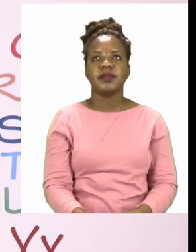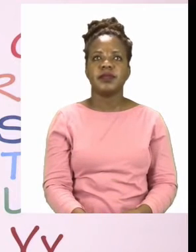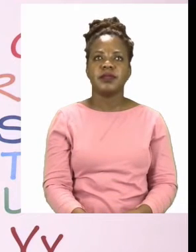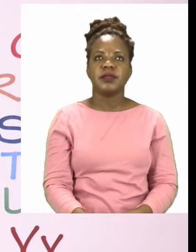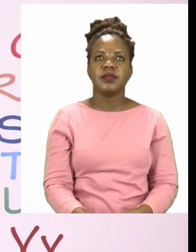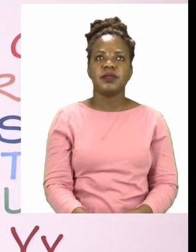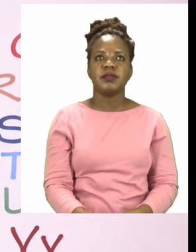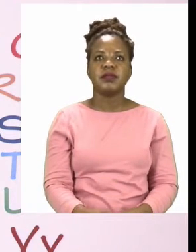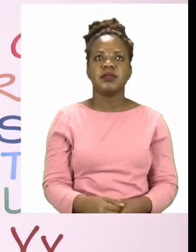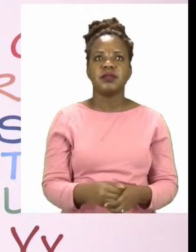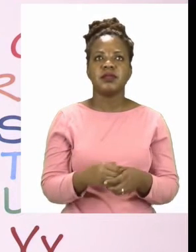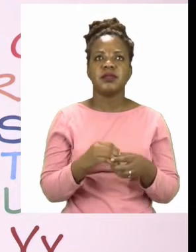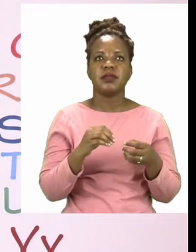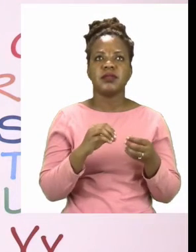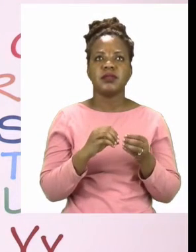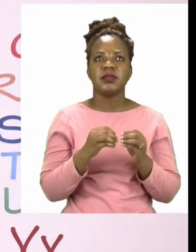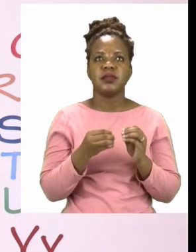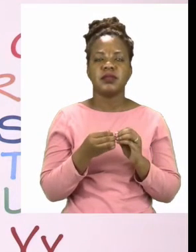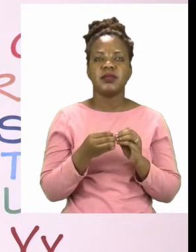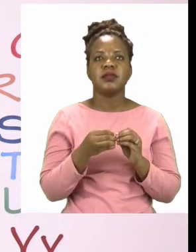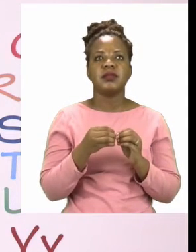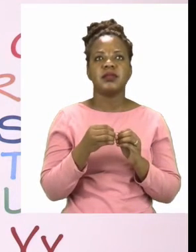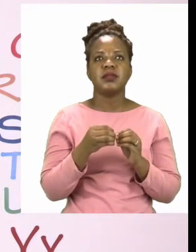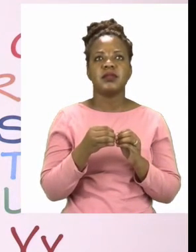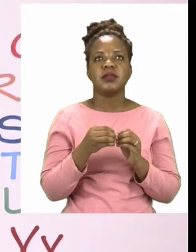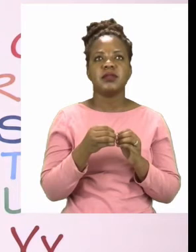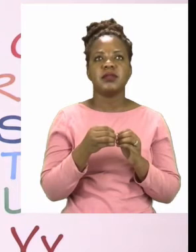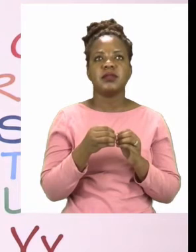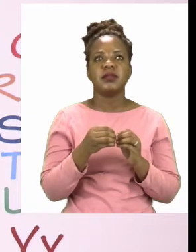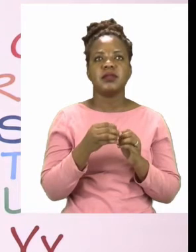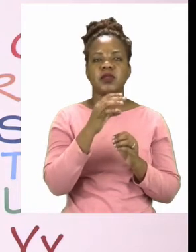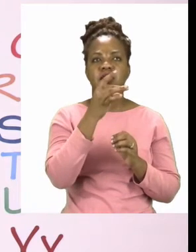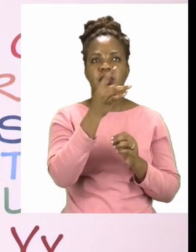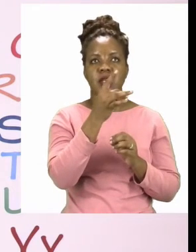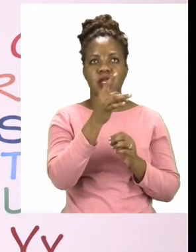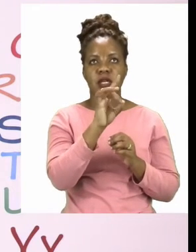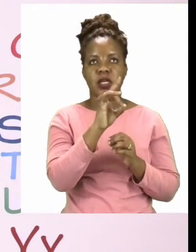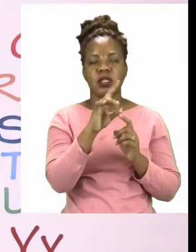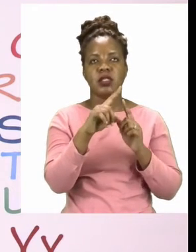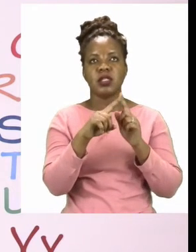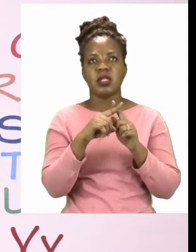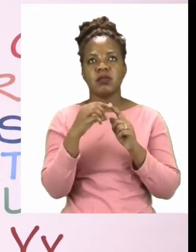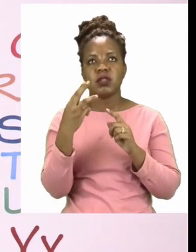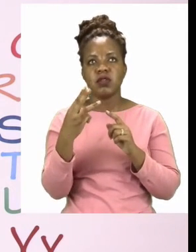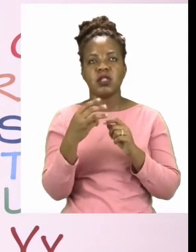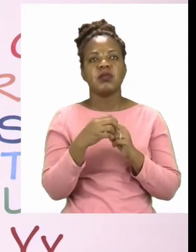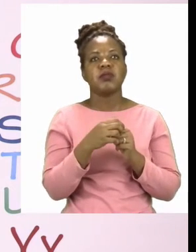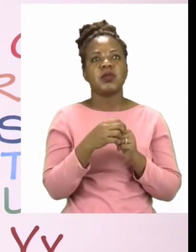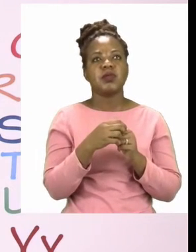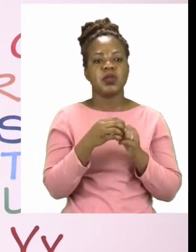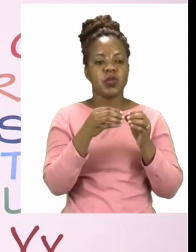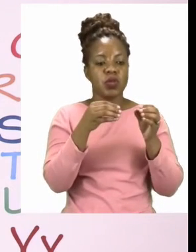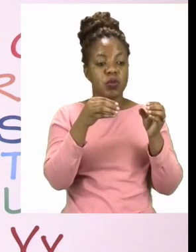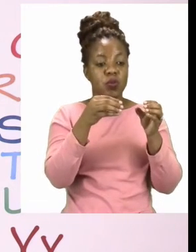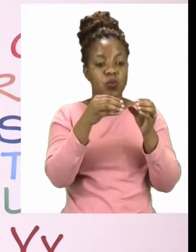For the rest of them, you are actually going to make 8 sets of 3 and then